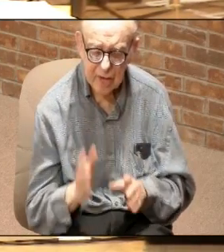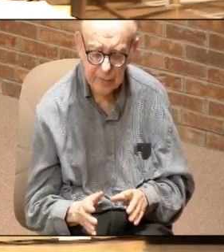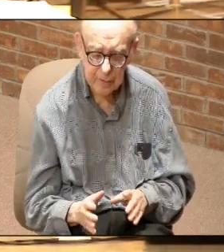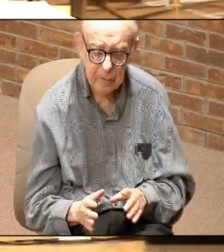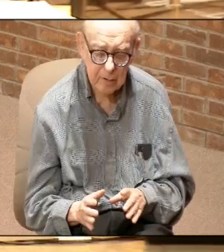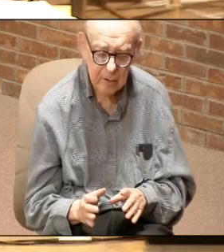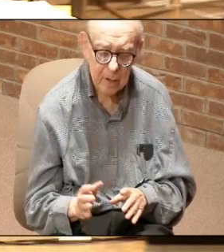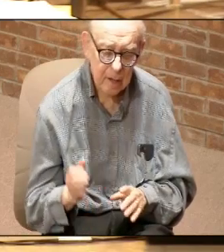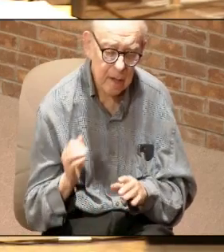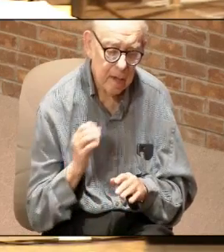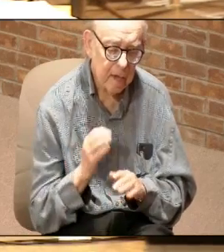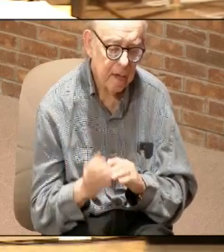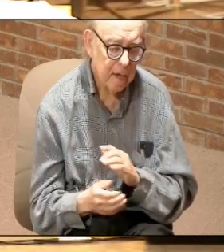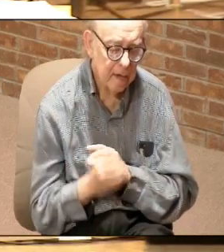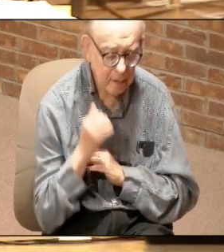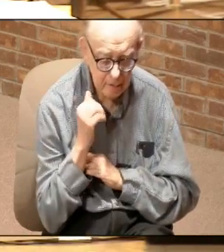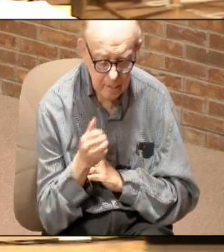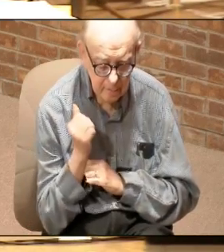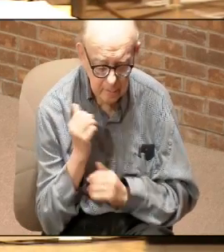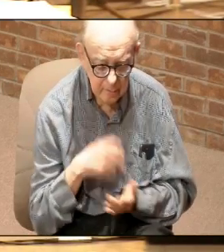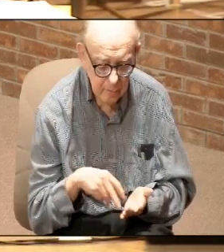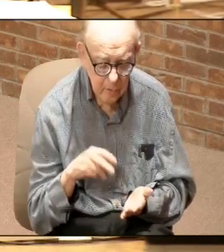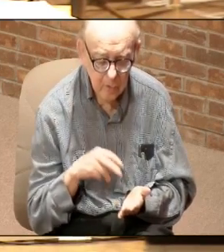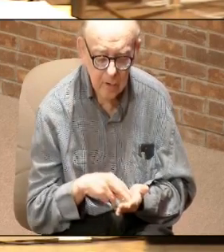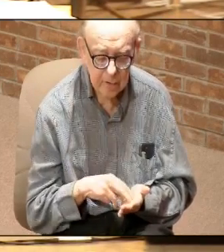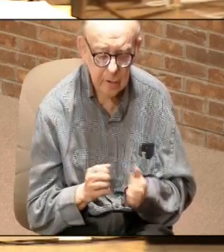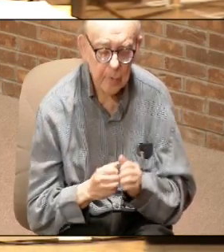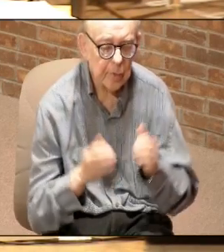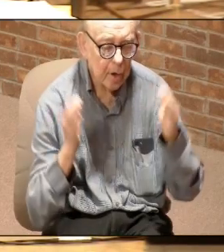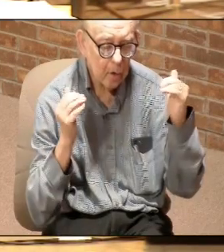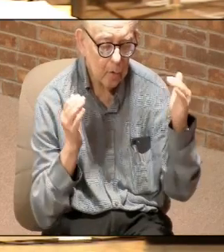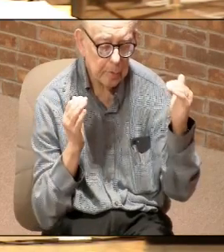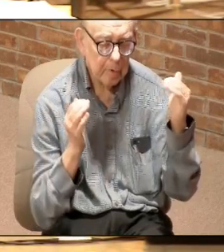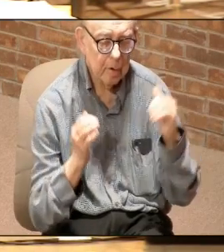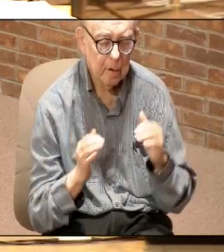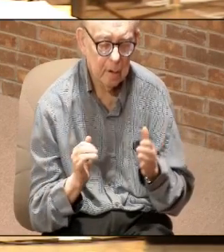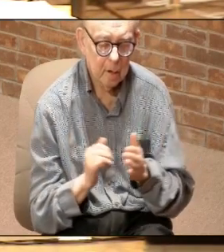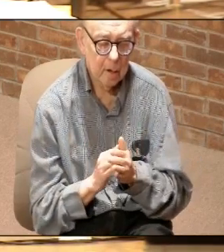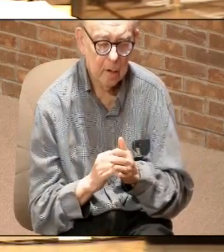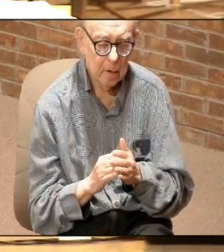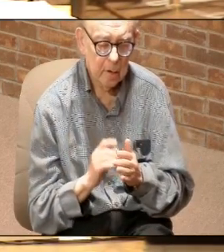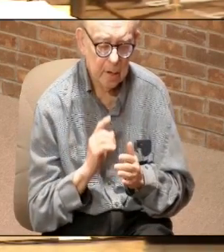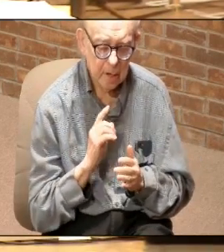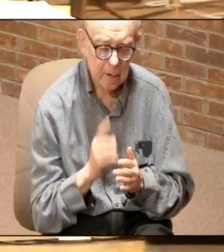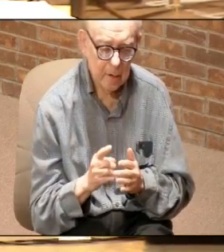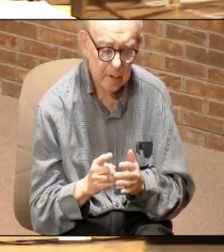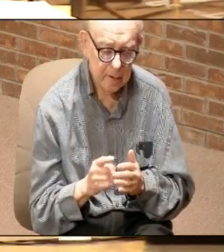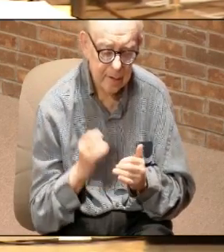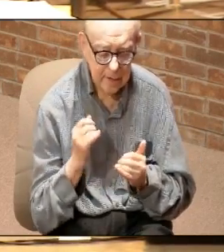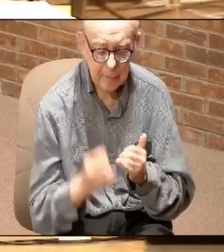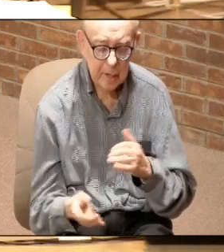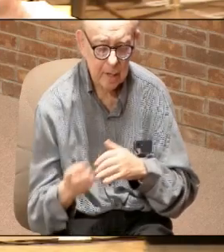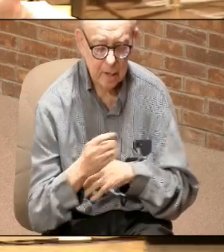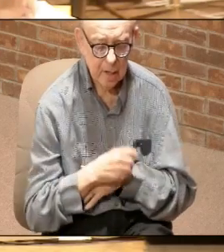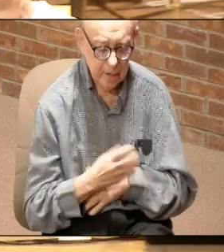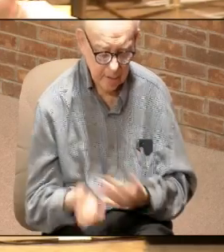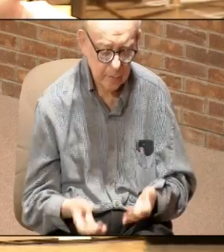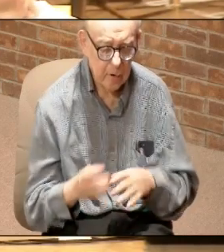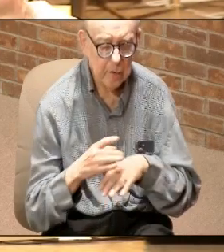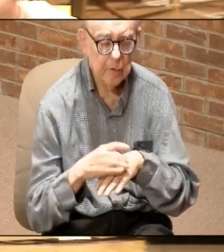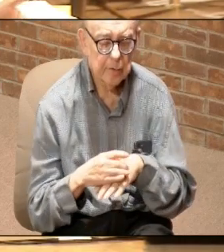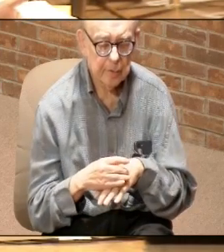every day he gets up with this hope that this is going to be his last day on this